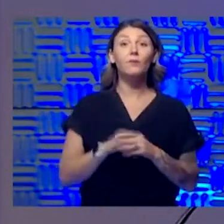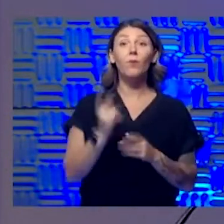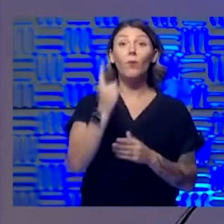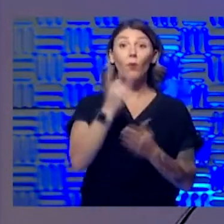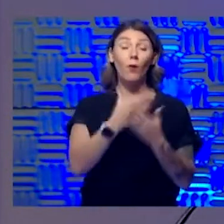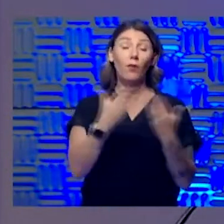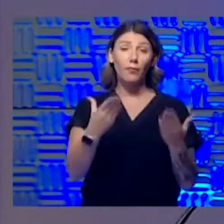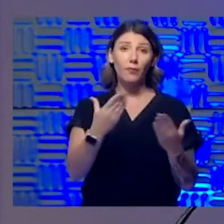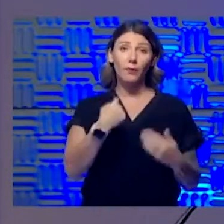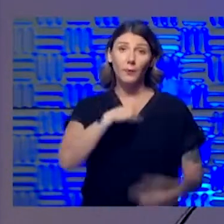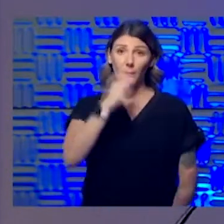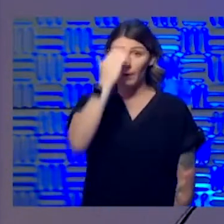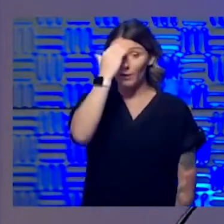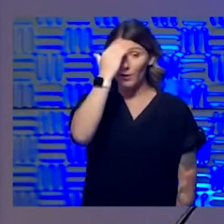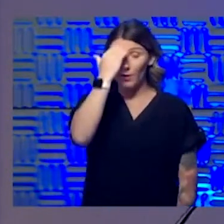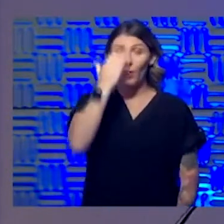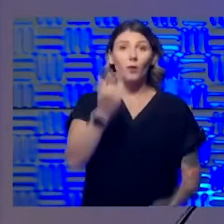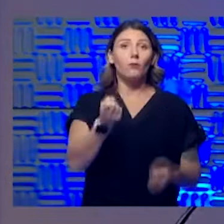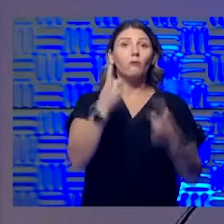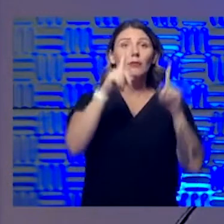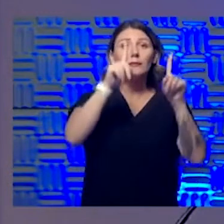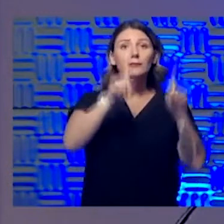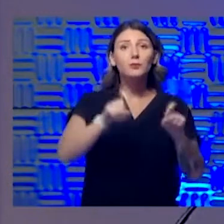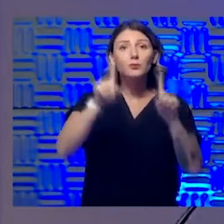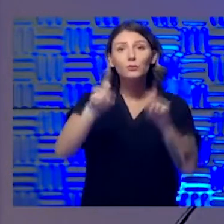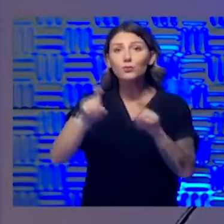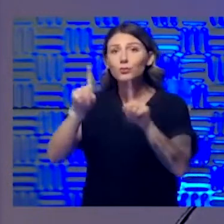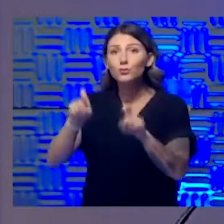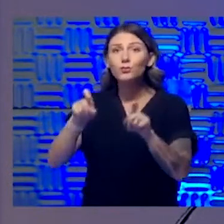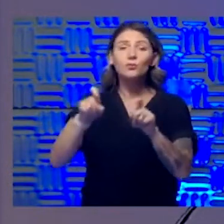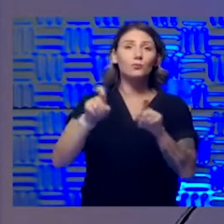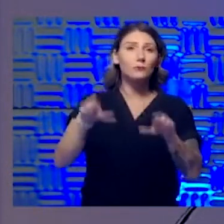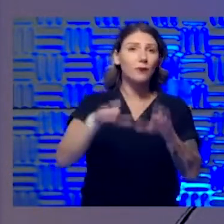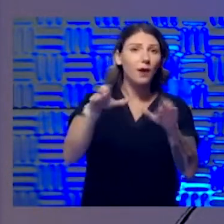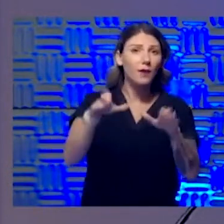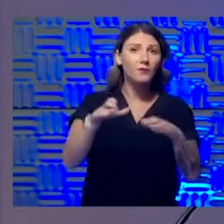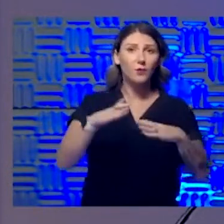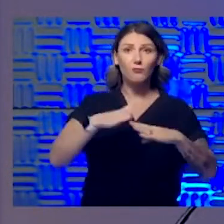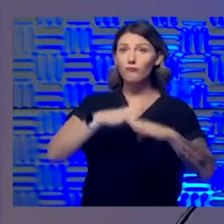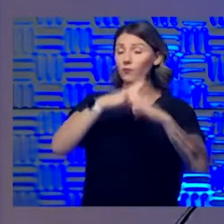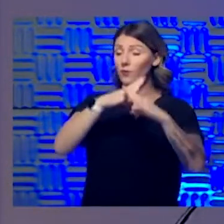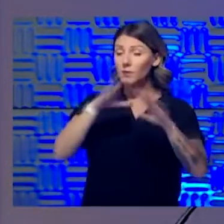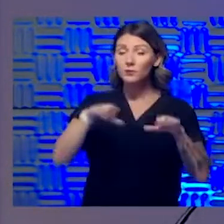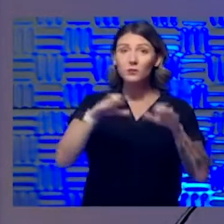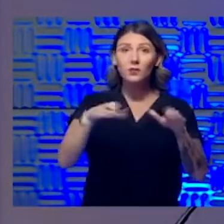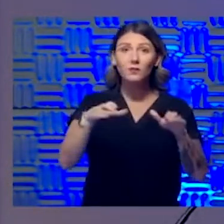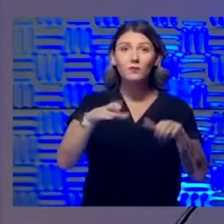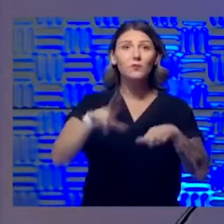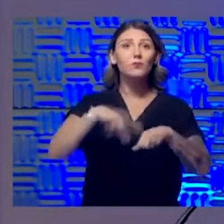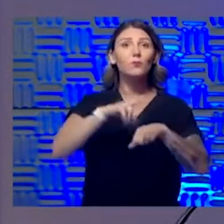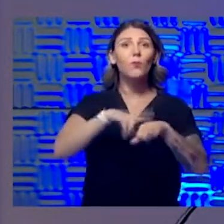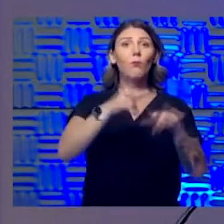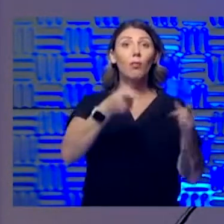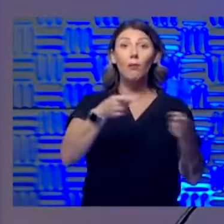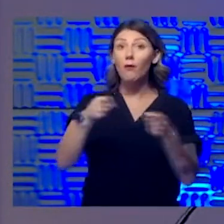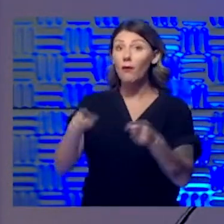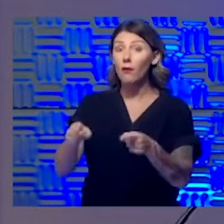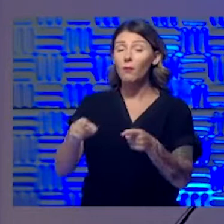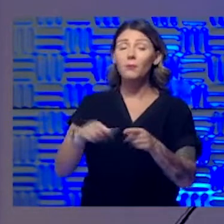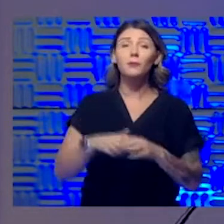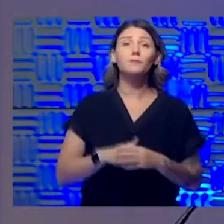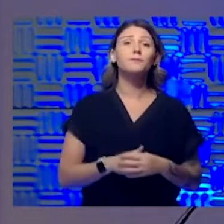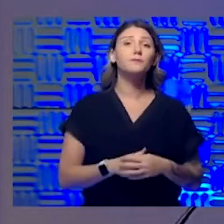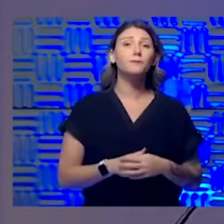that many of the screening activities and a lot of the prevention activities that normally take place have